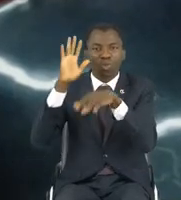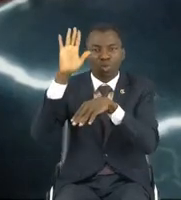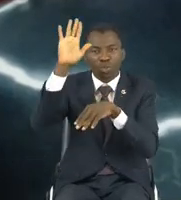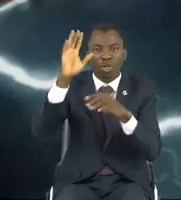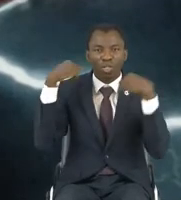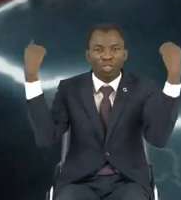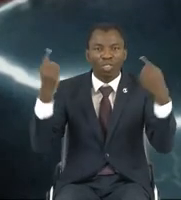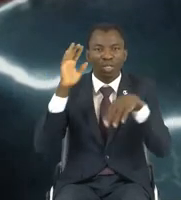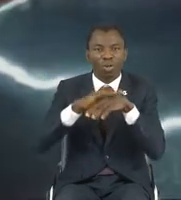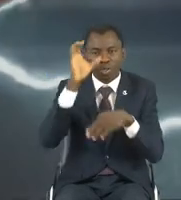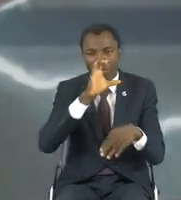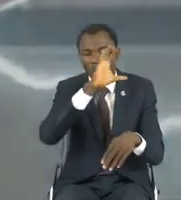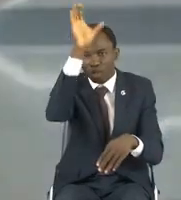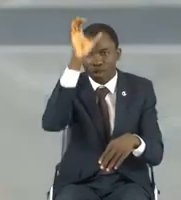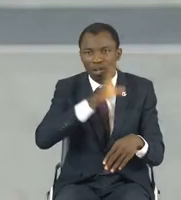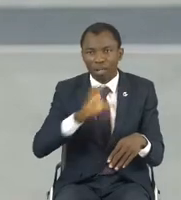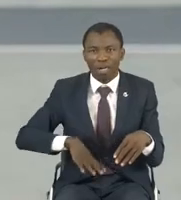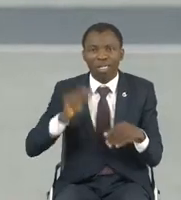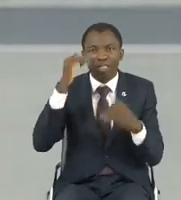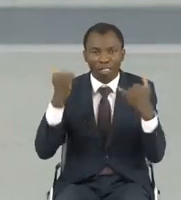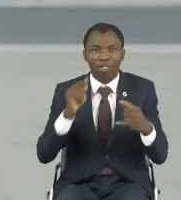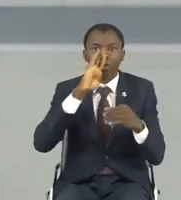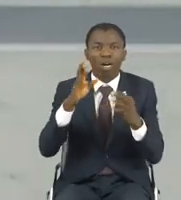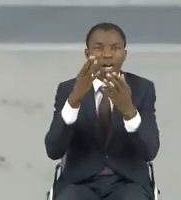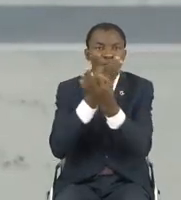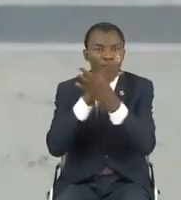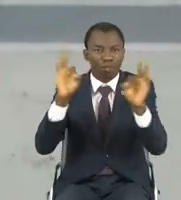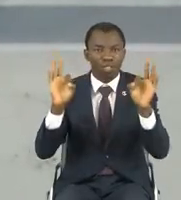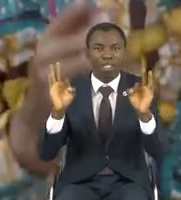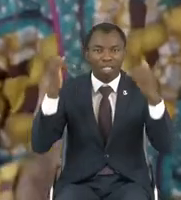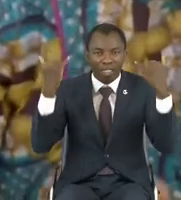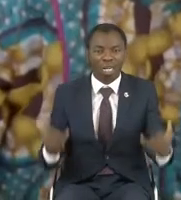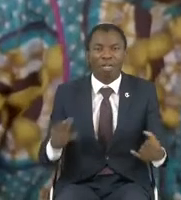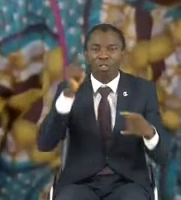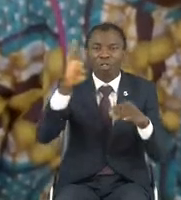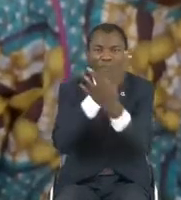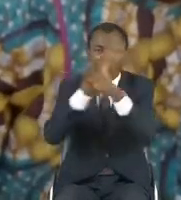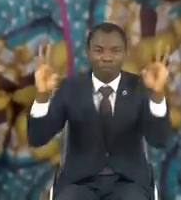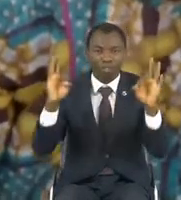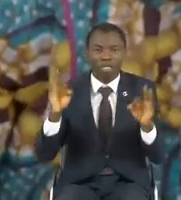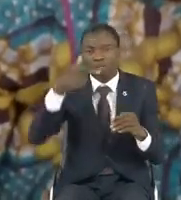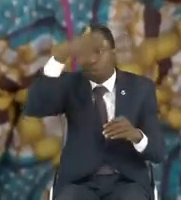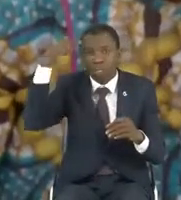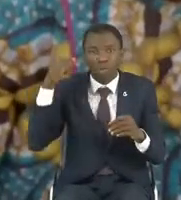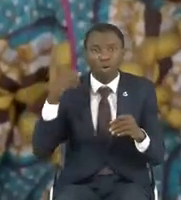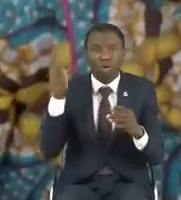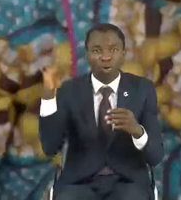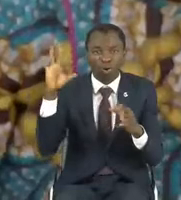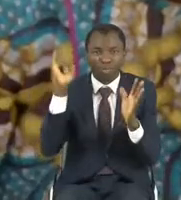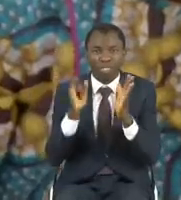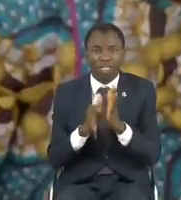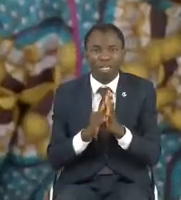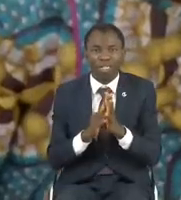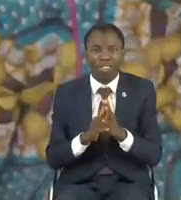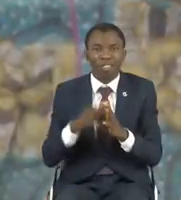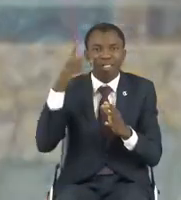free. Somebody there. I said now you're free. And because of that, the death